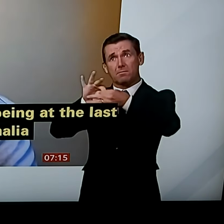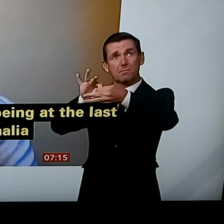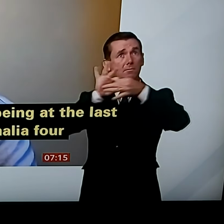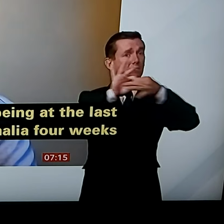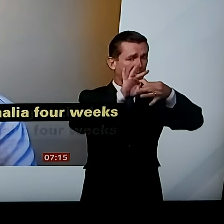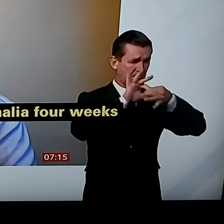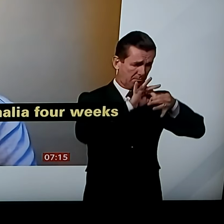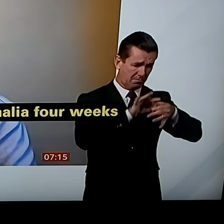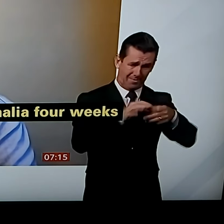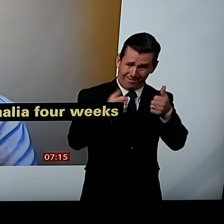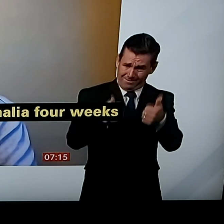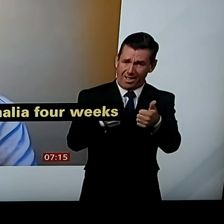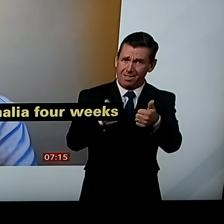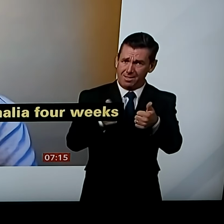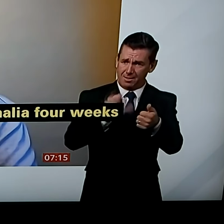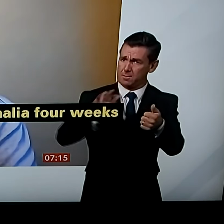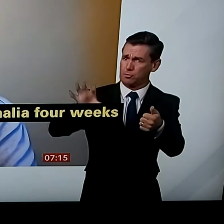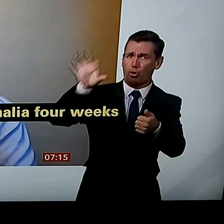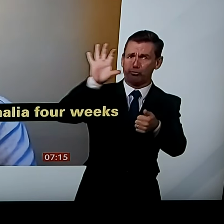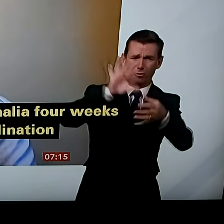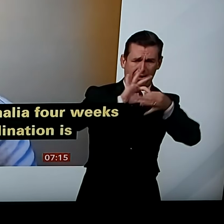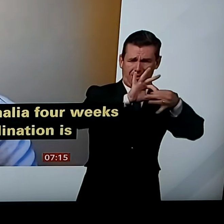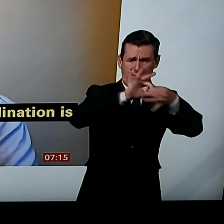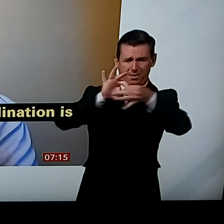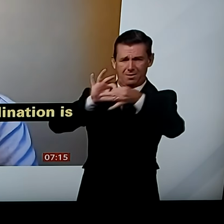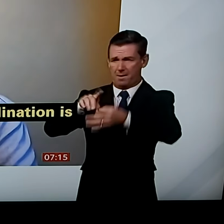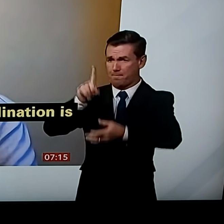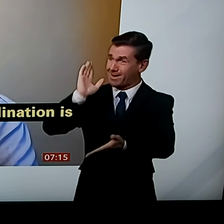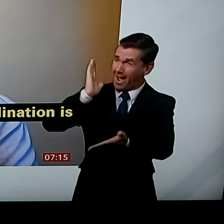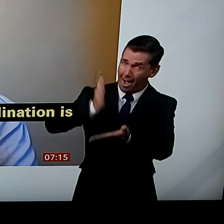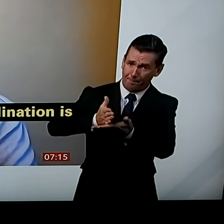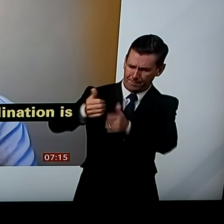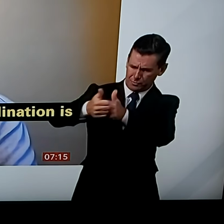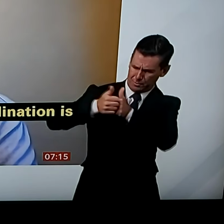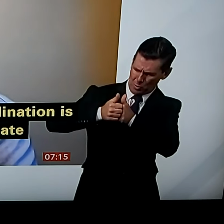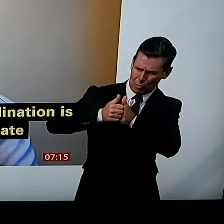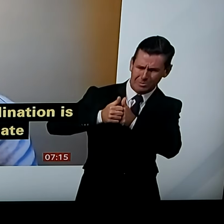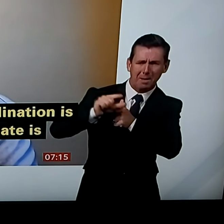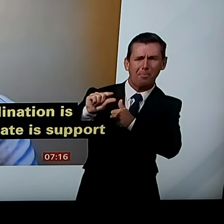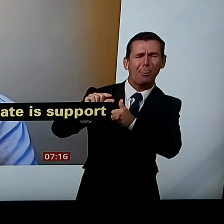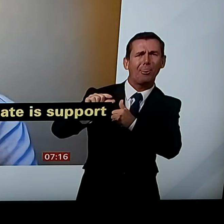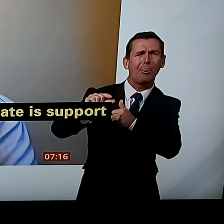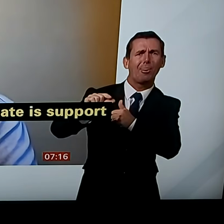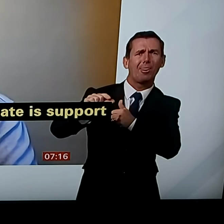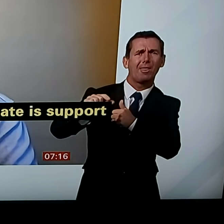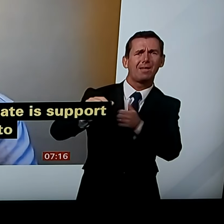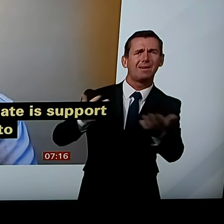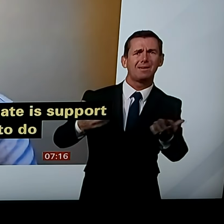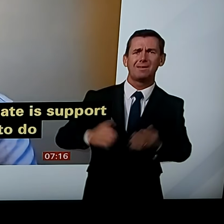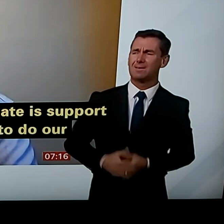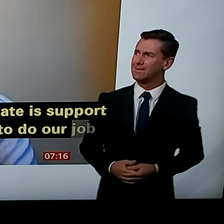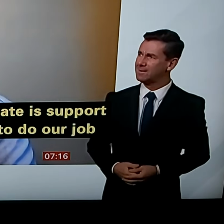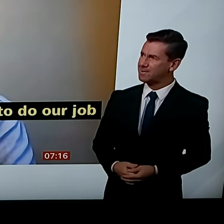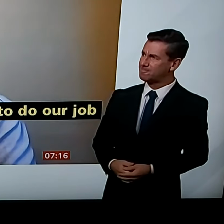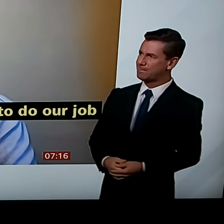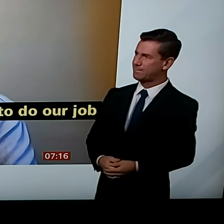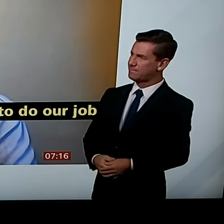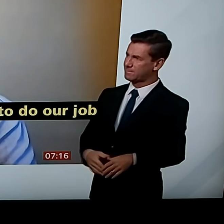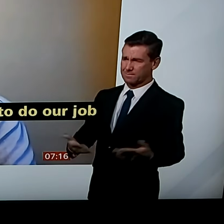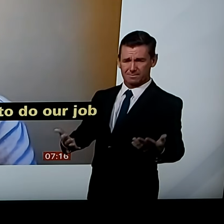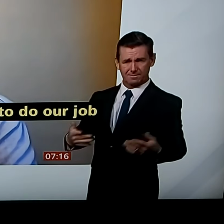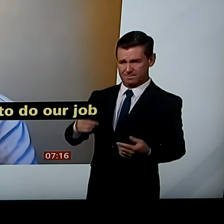the support that countries are able to do our job and actually deal with the immediate, most important needs